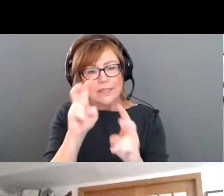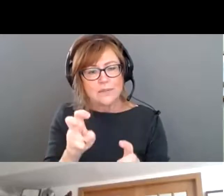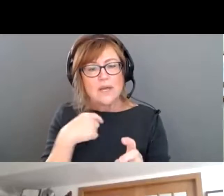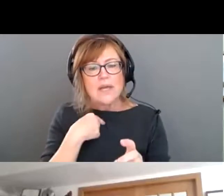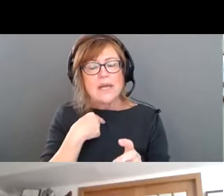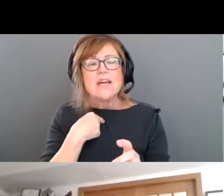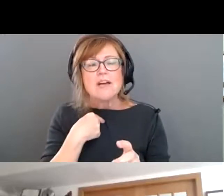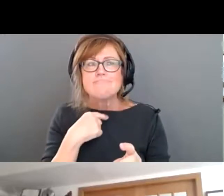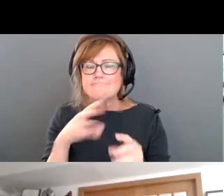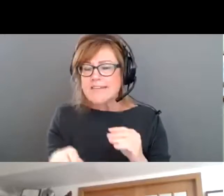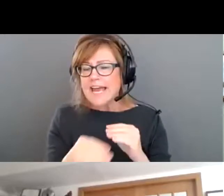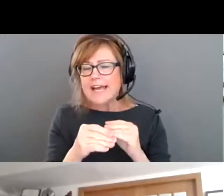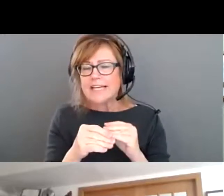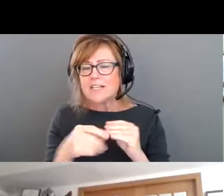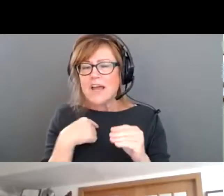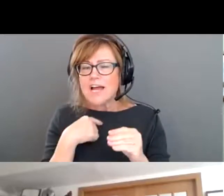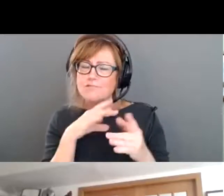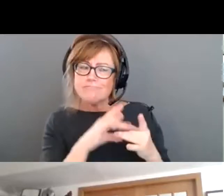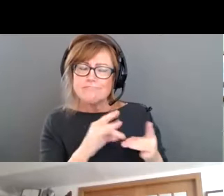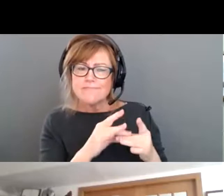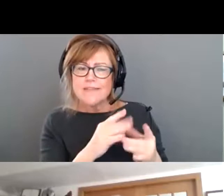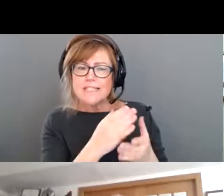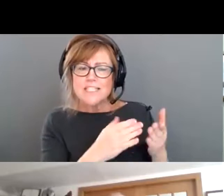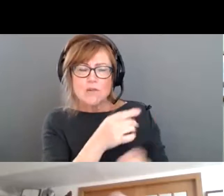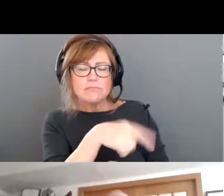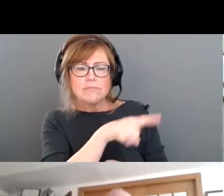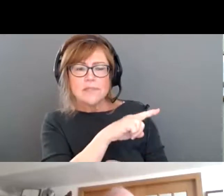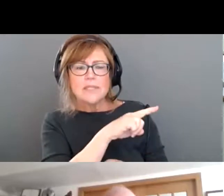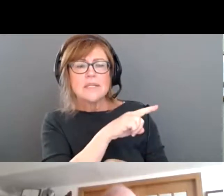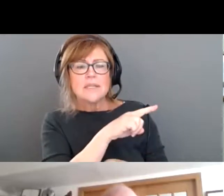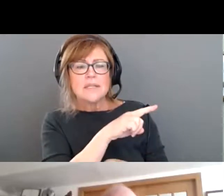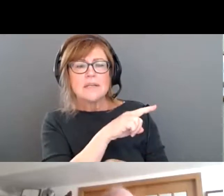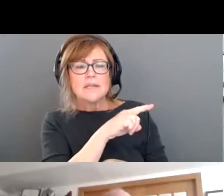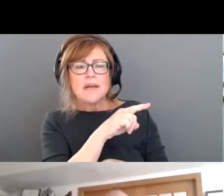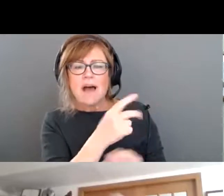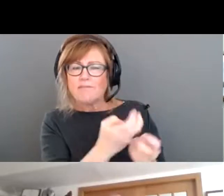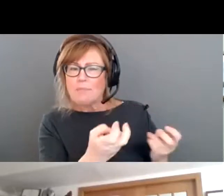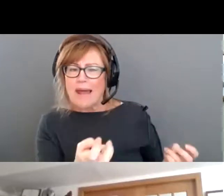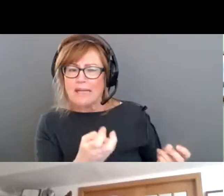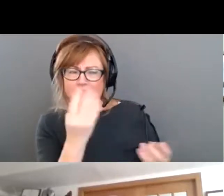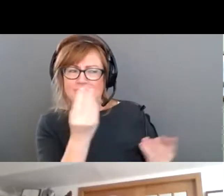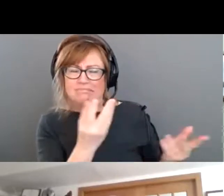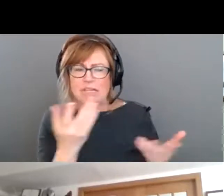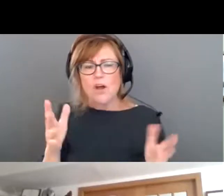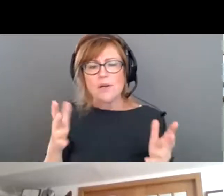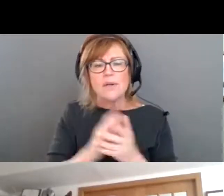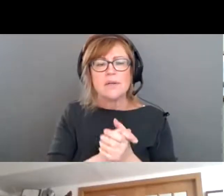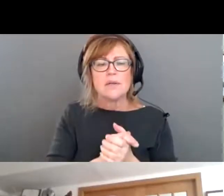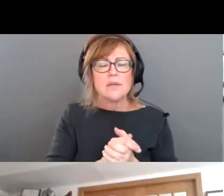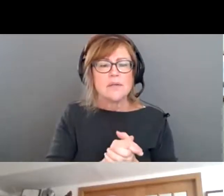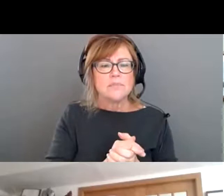with some of the members of the panel, there's a